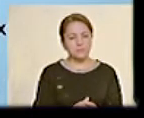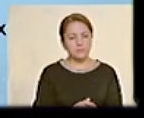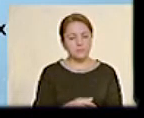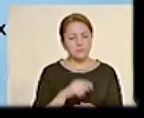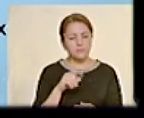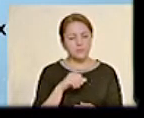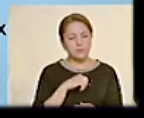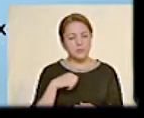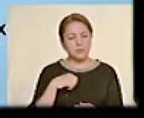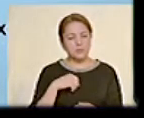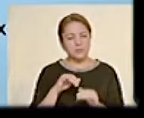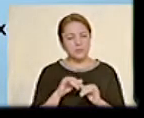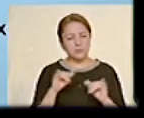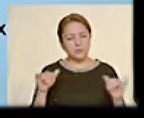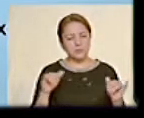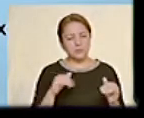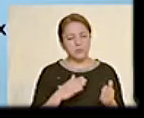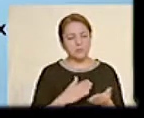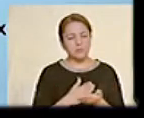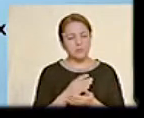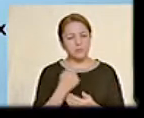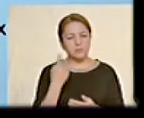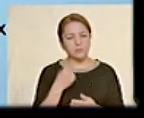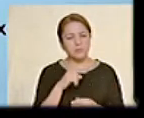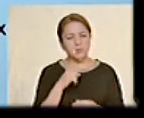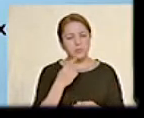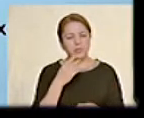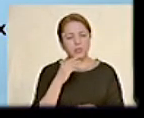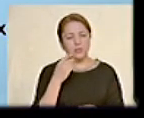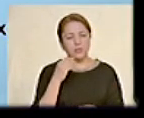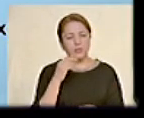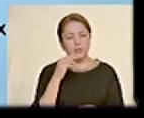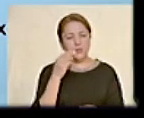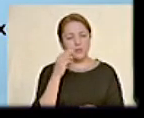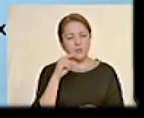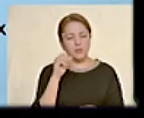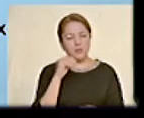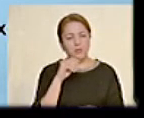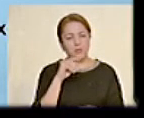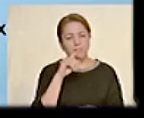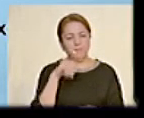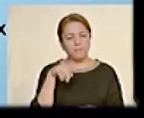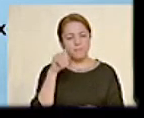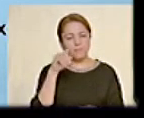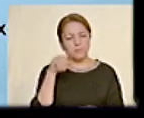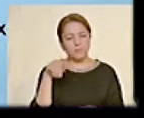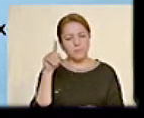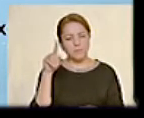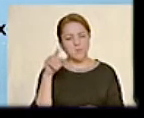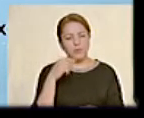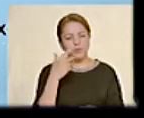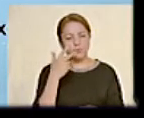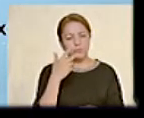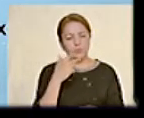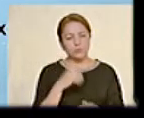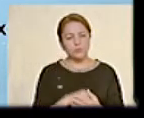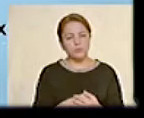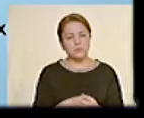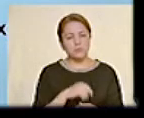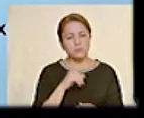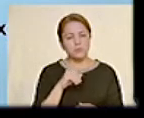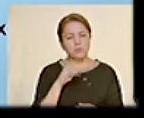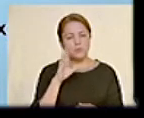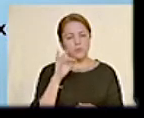eng rivojlangan xizmatlardan biri 3W xizmati hisoblanadi. Bu 3W, ya'ni